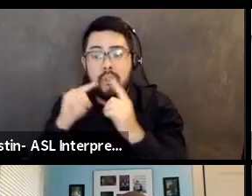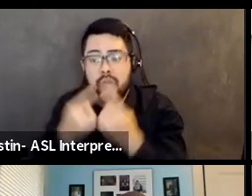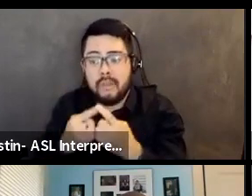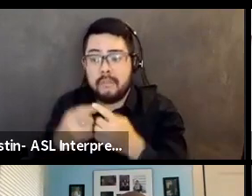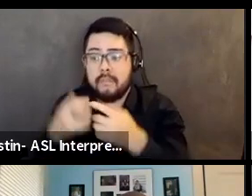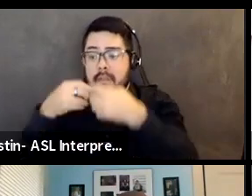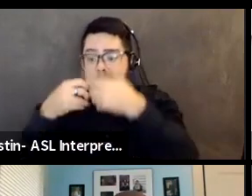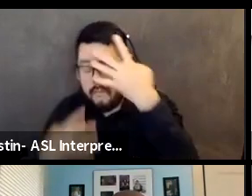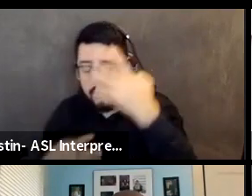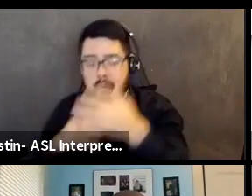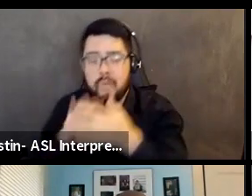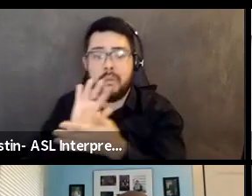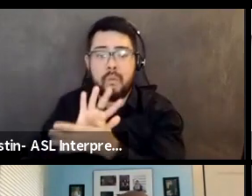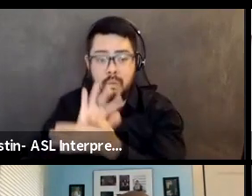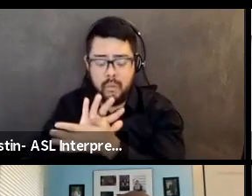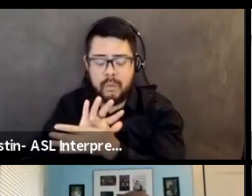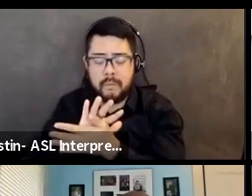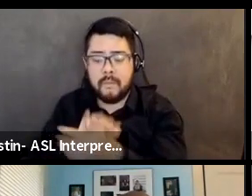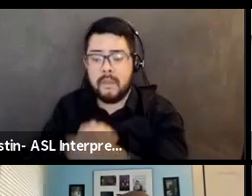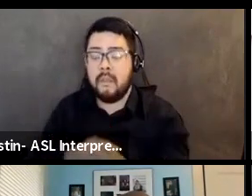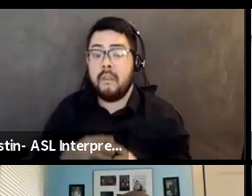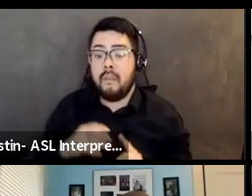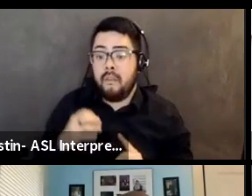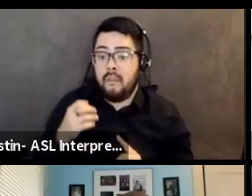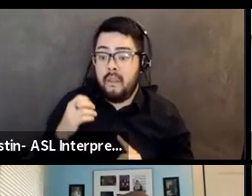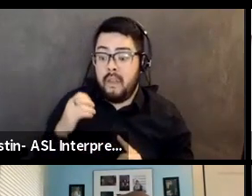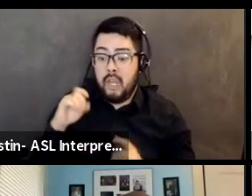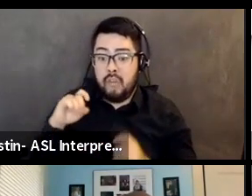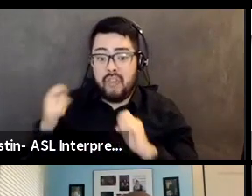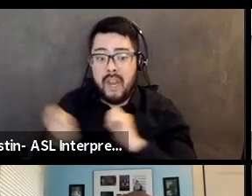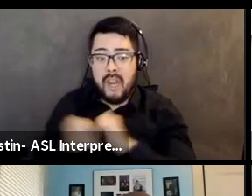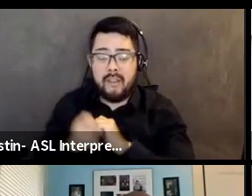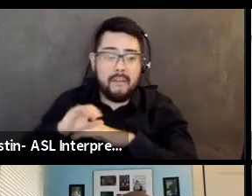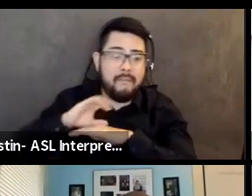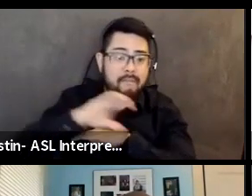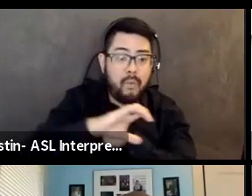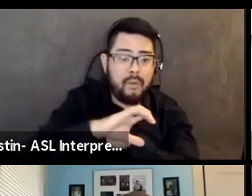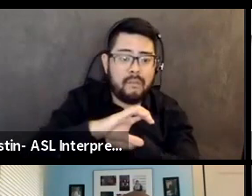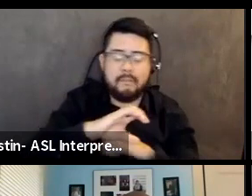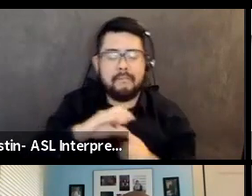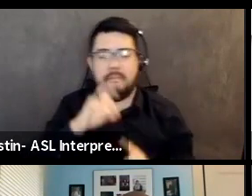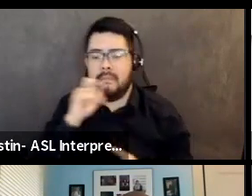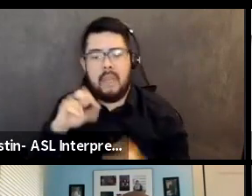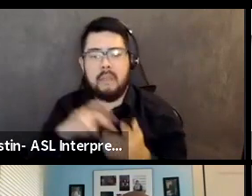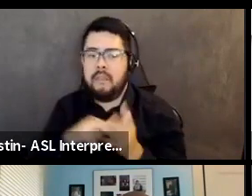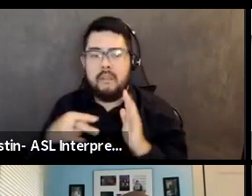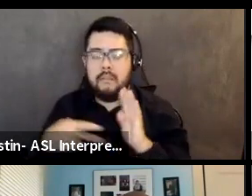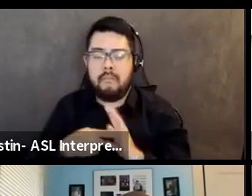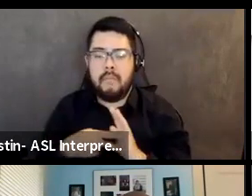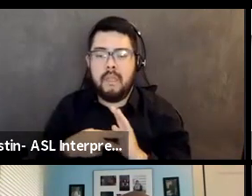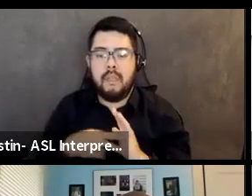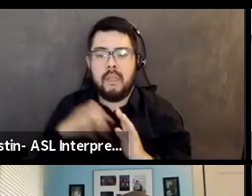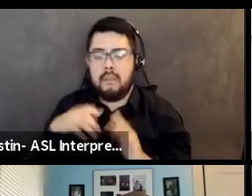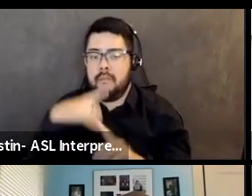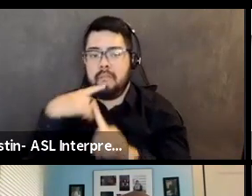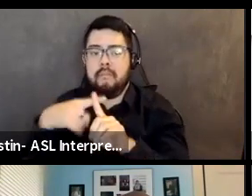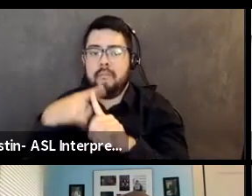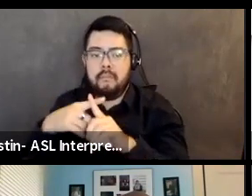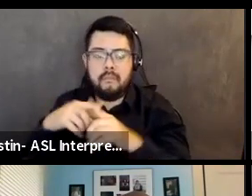schools changes that are imposed don't always lead to the outcomes that we